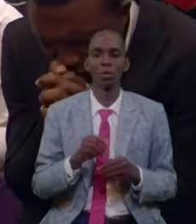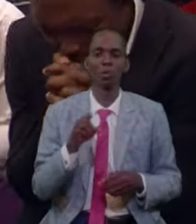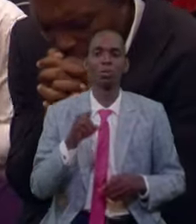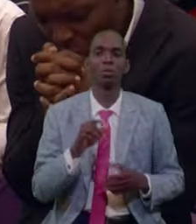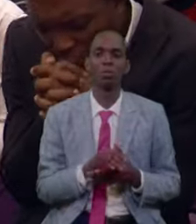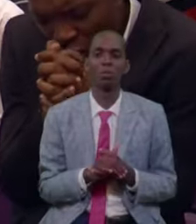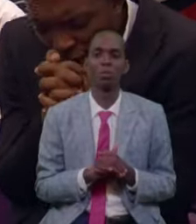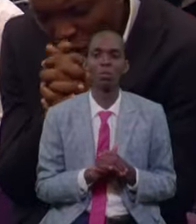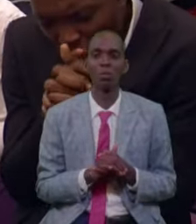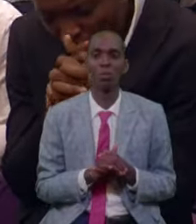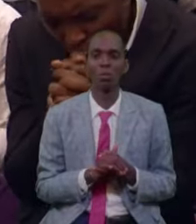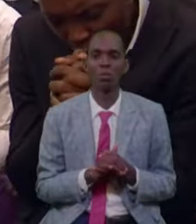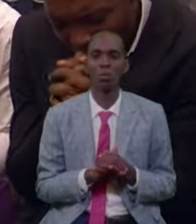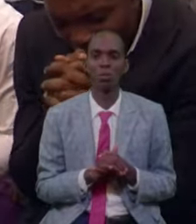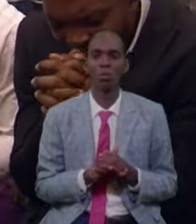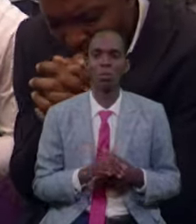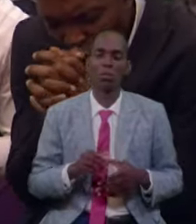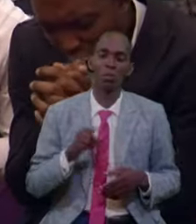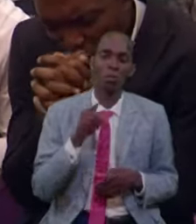You have steadfast faith.